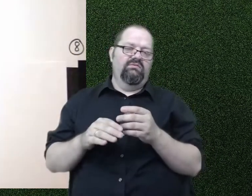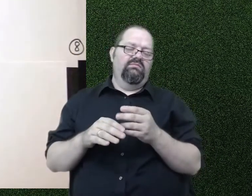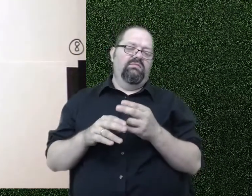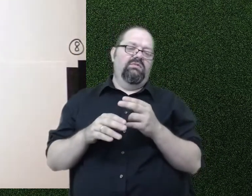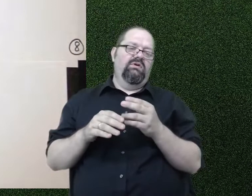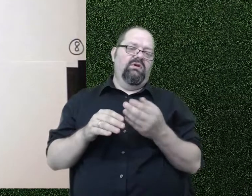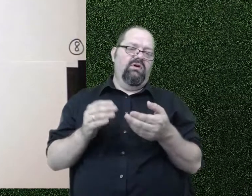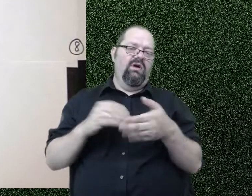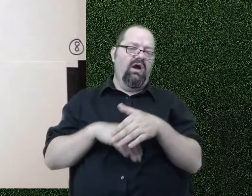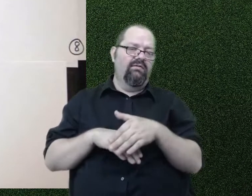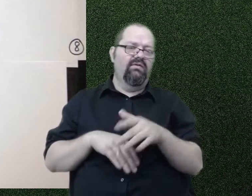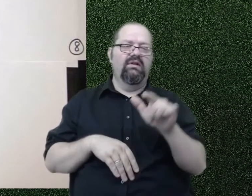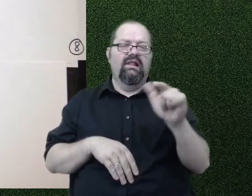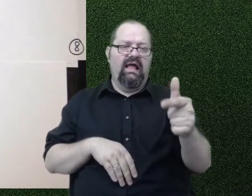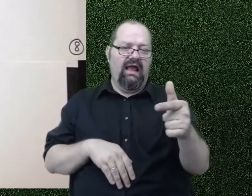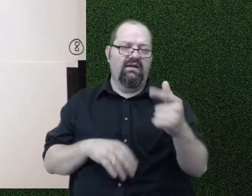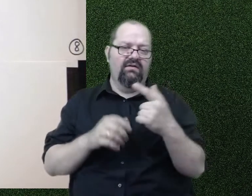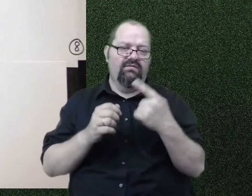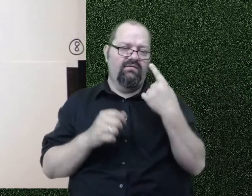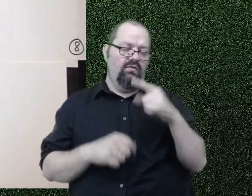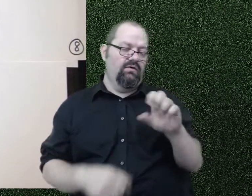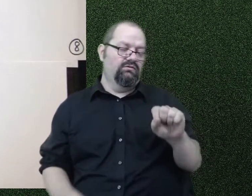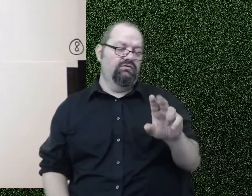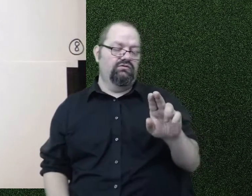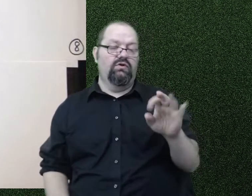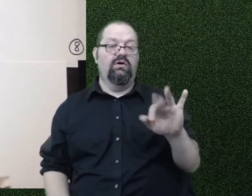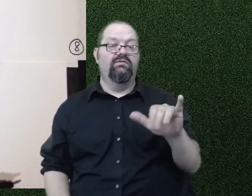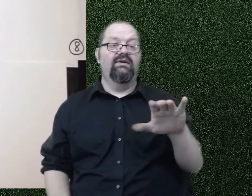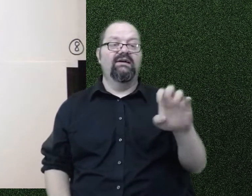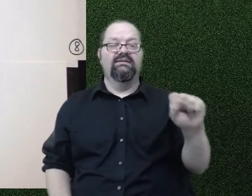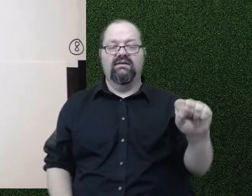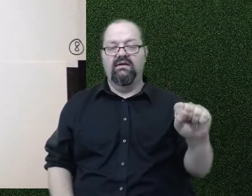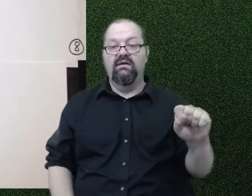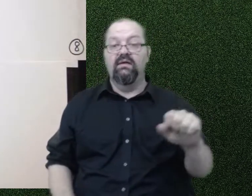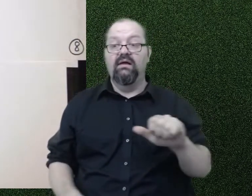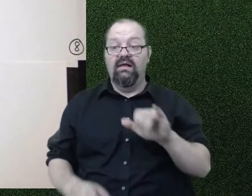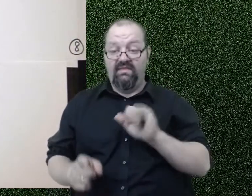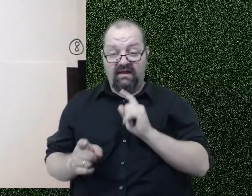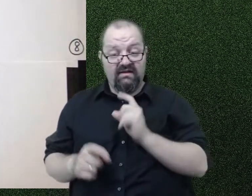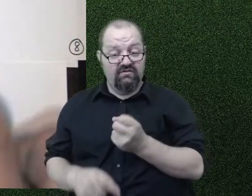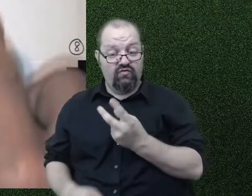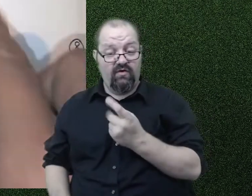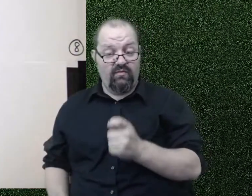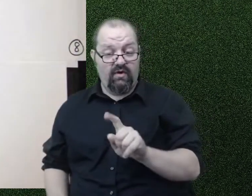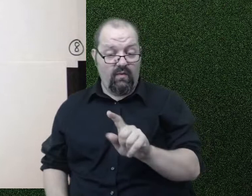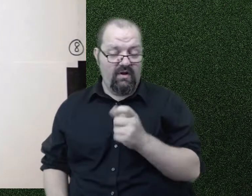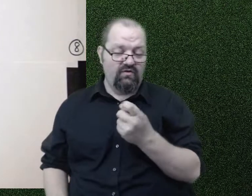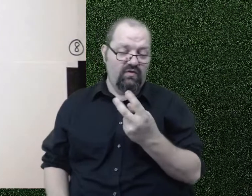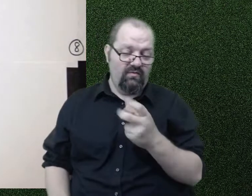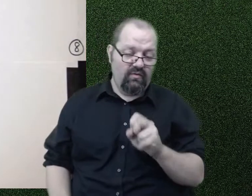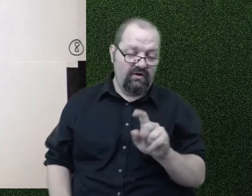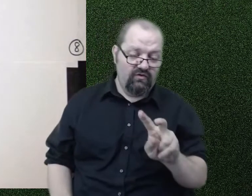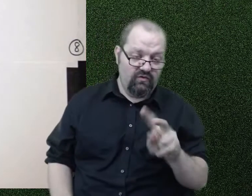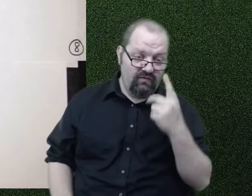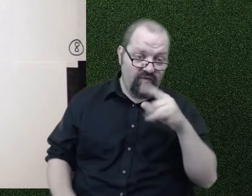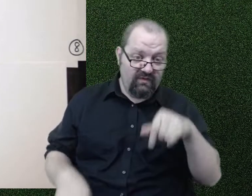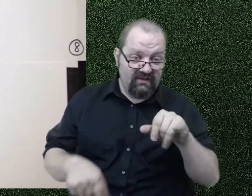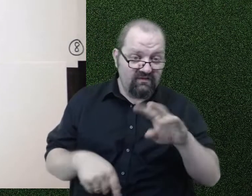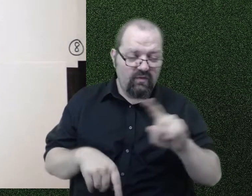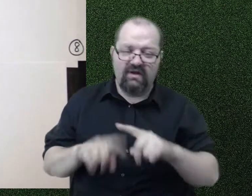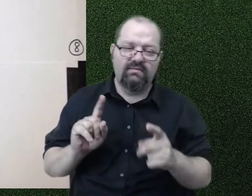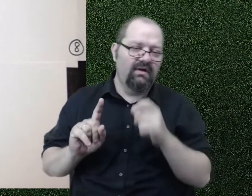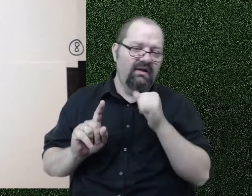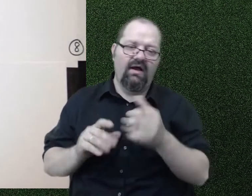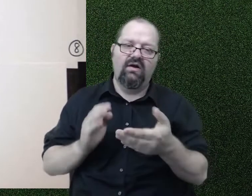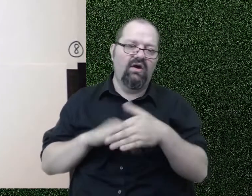So keep that in mind. It is in 12.1 and 12.2 in your book, but it's not going to be on the quiz over this material. It's going to be on a different